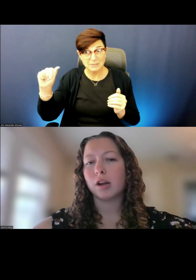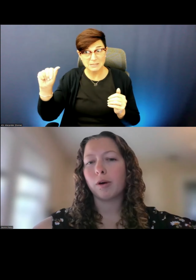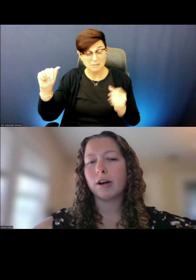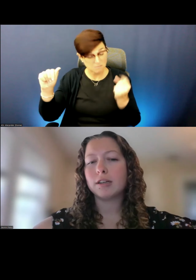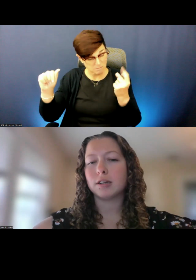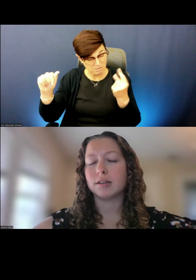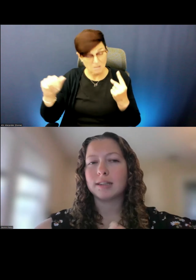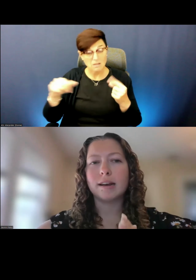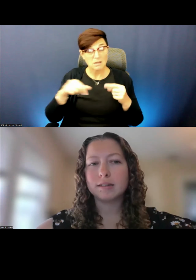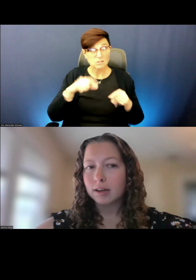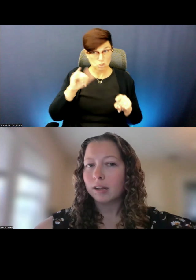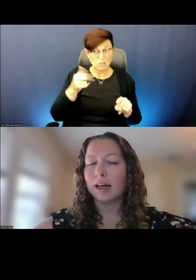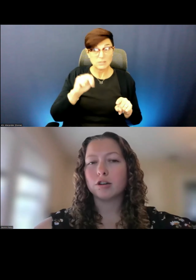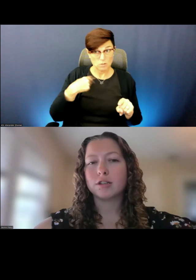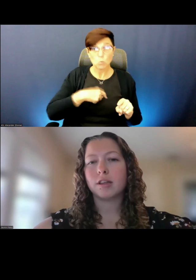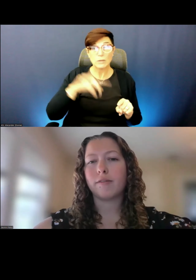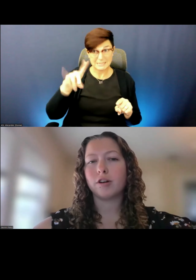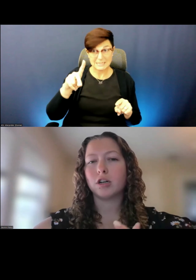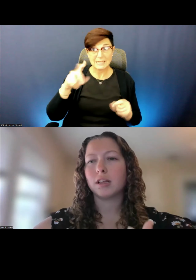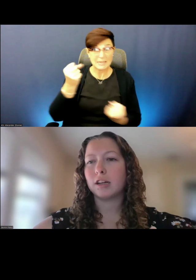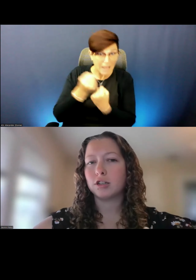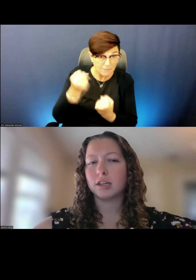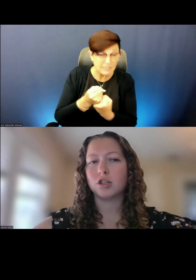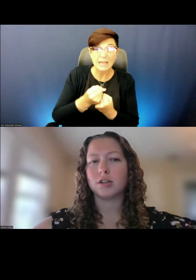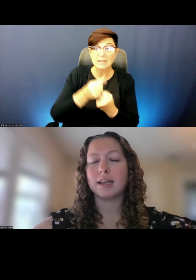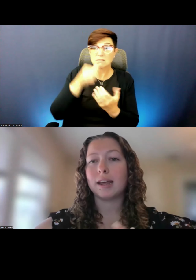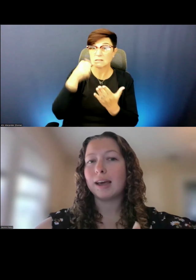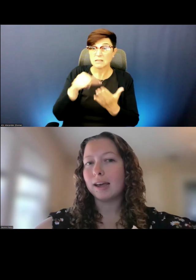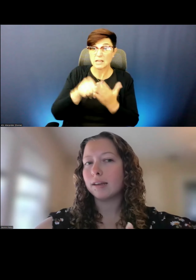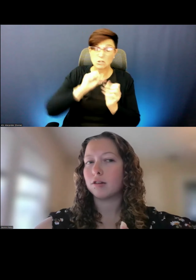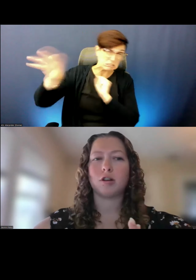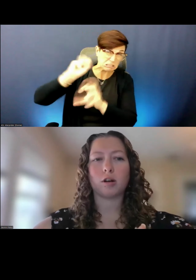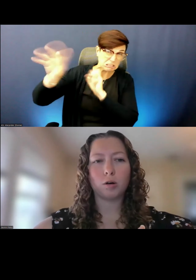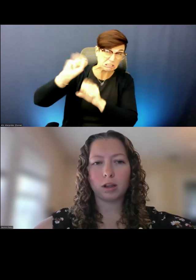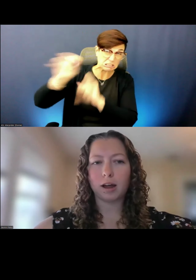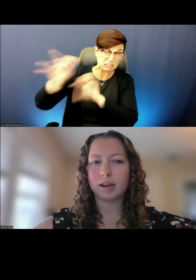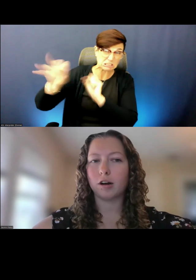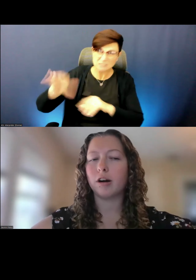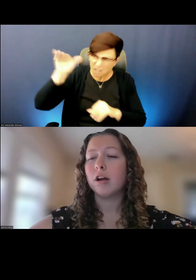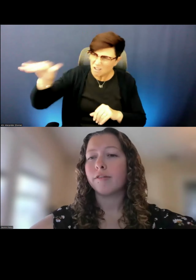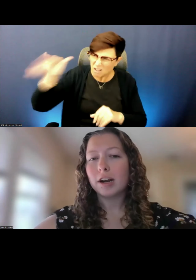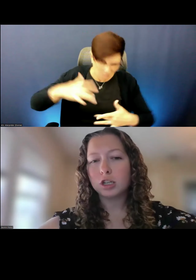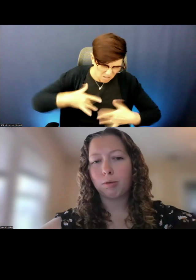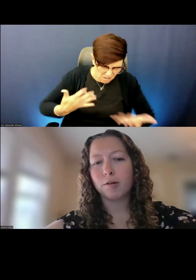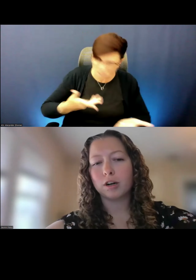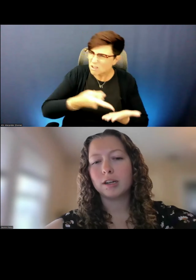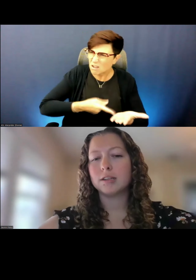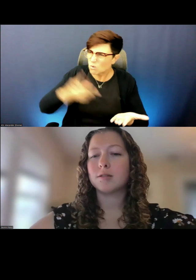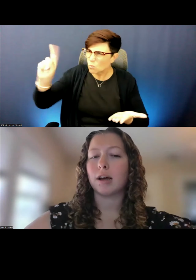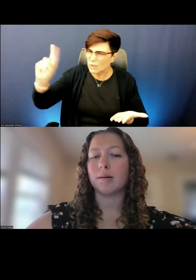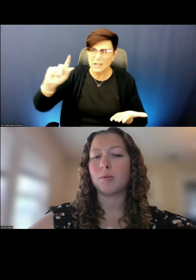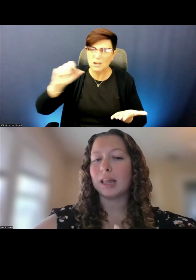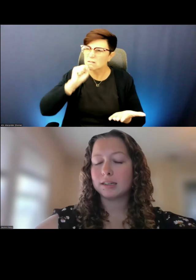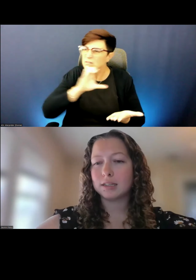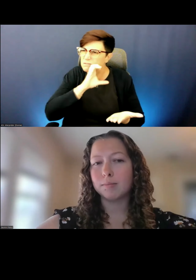in January to send letters to the governor, to the legislature, saying, hey, there's not a whole lot here for aging